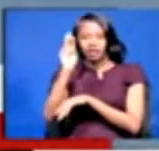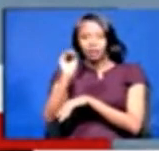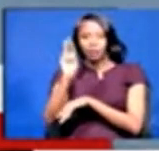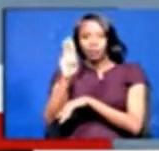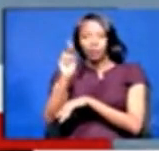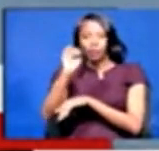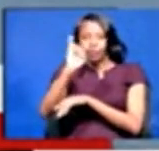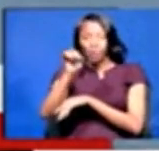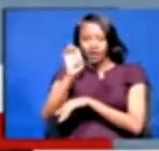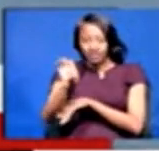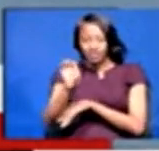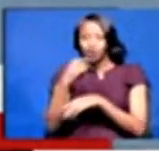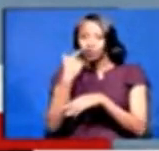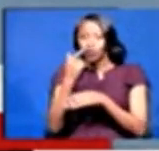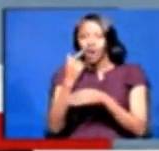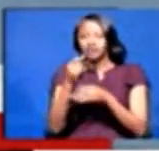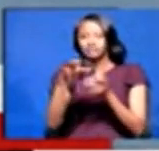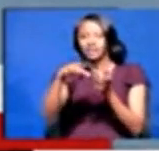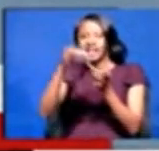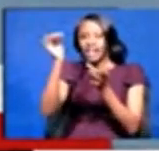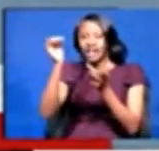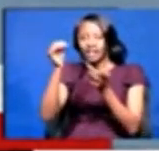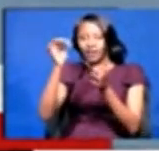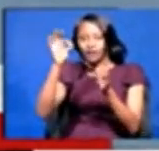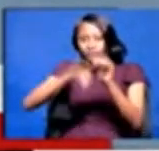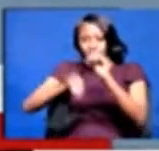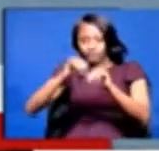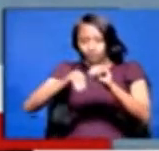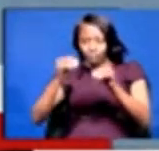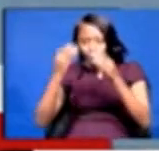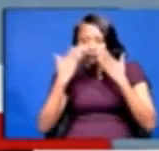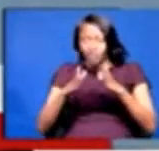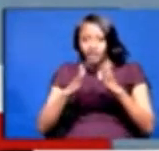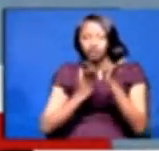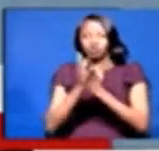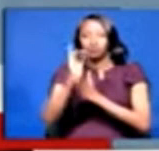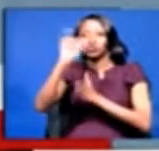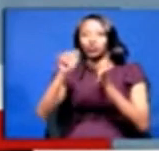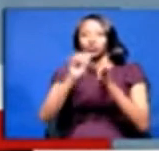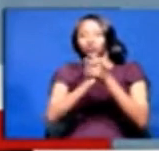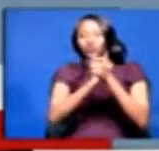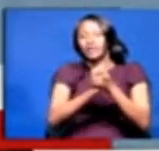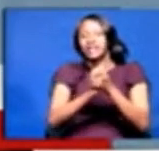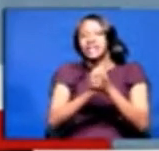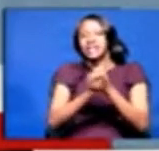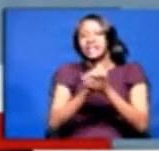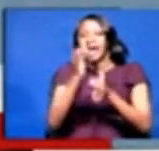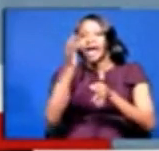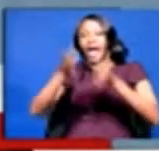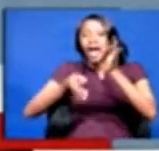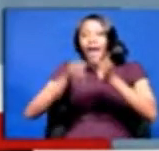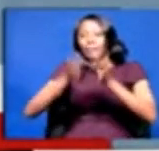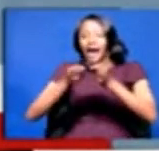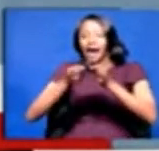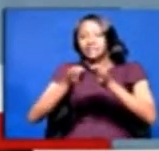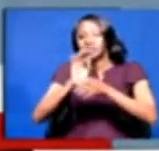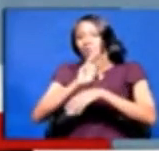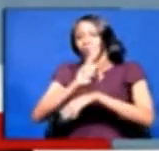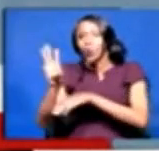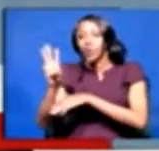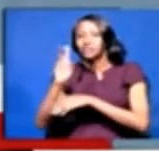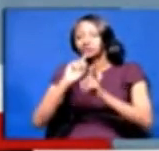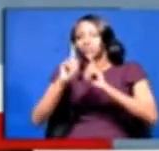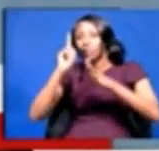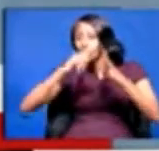who's just recently been elected mm-hmm. On Jubilee ticket in Embakasi West, mm-hmm. Making mention that, you see, it will be